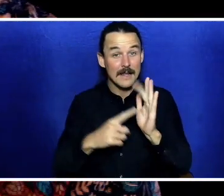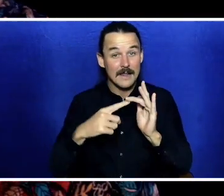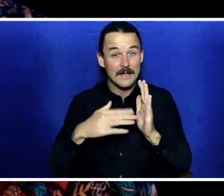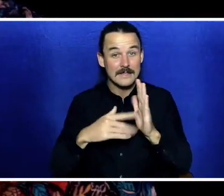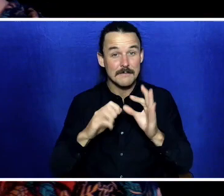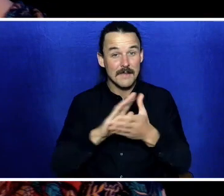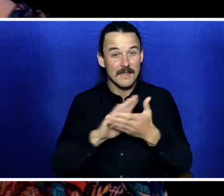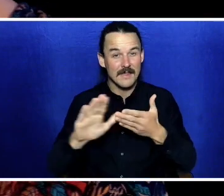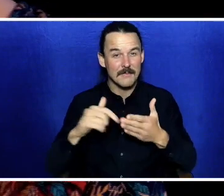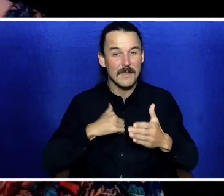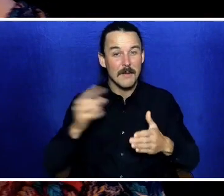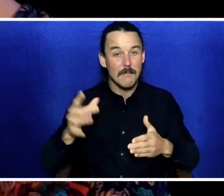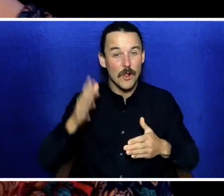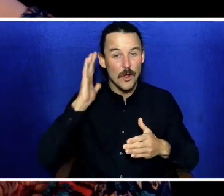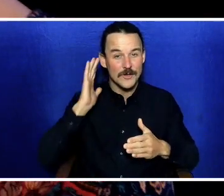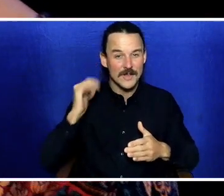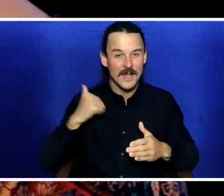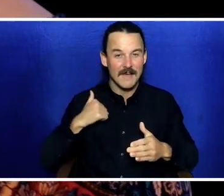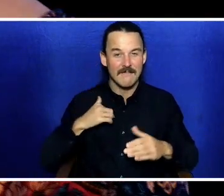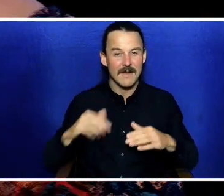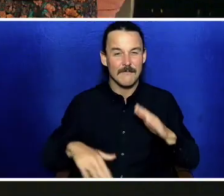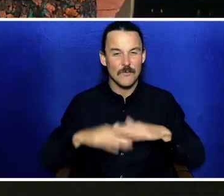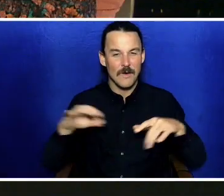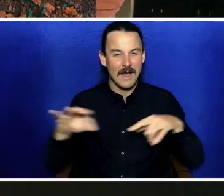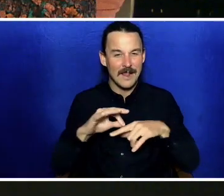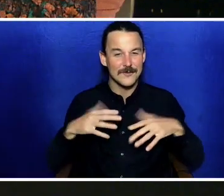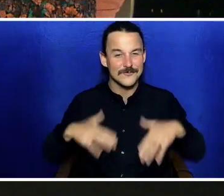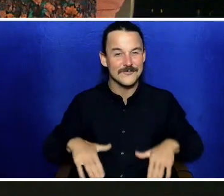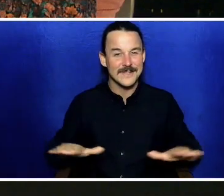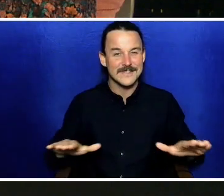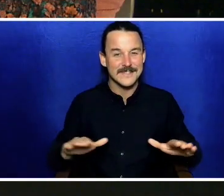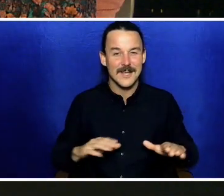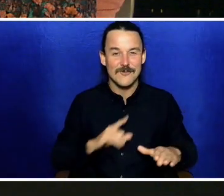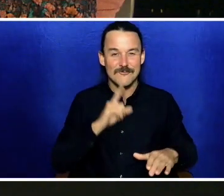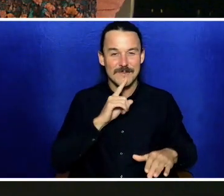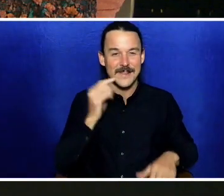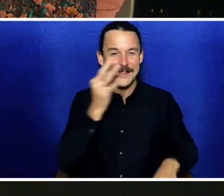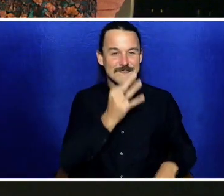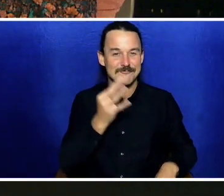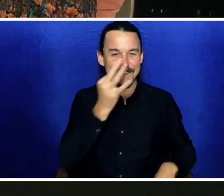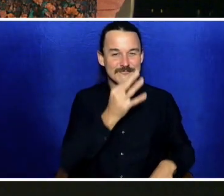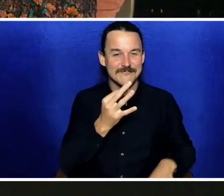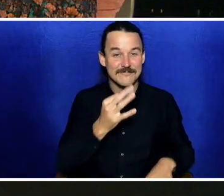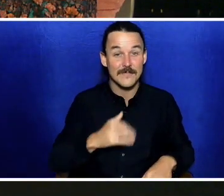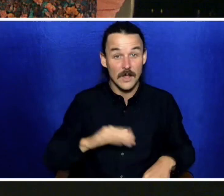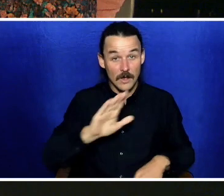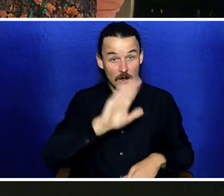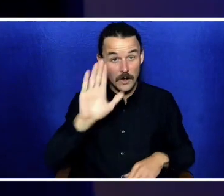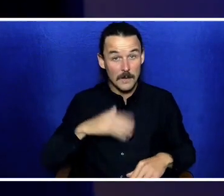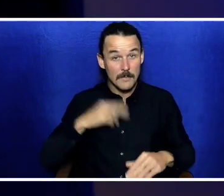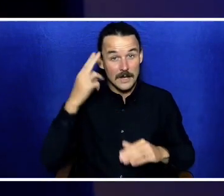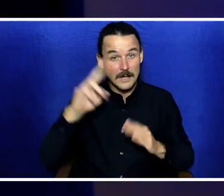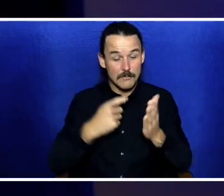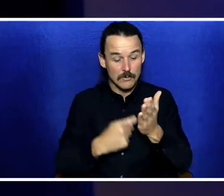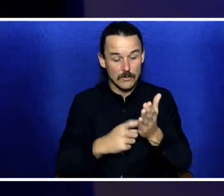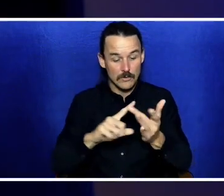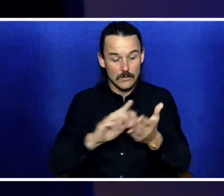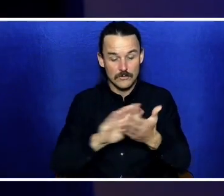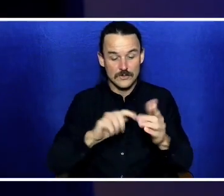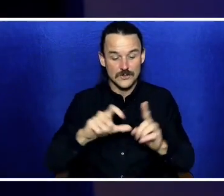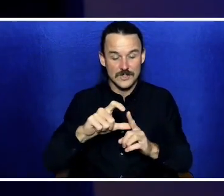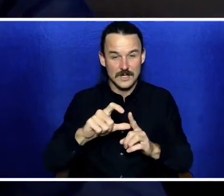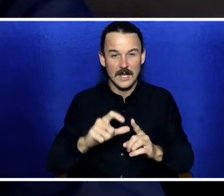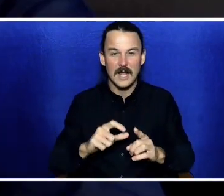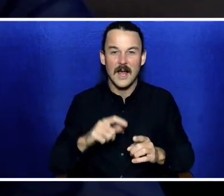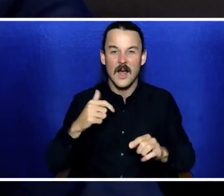colourful dress and have bright red lipstick on. Hello, I'm Richard, middle-aged man with salt and pepper beard, and I'm